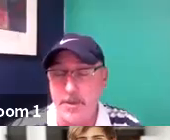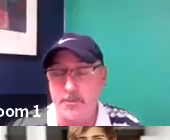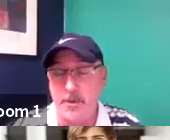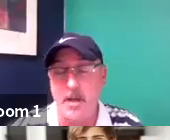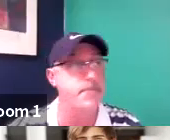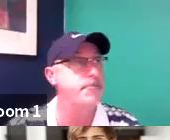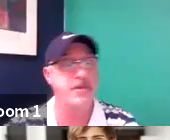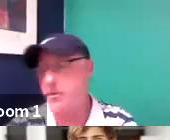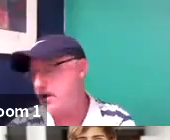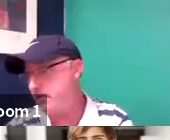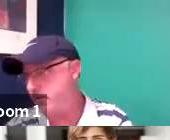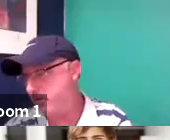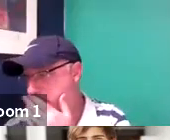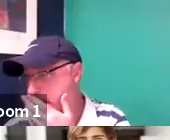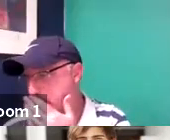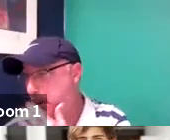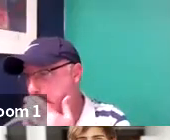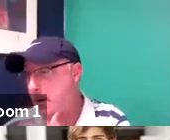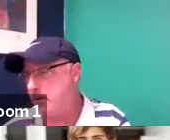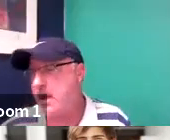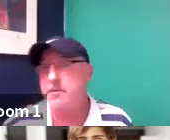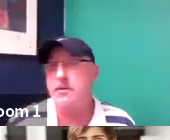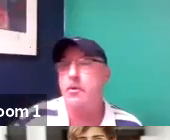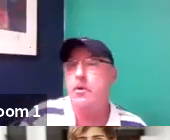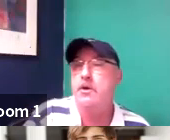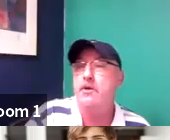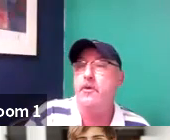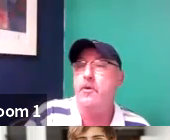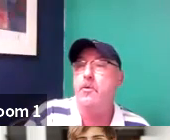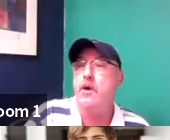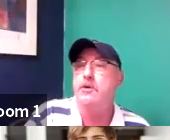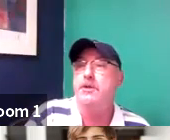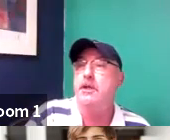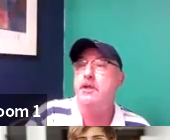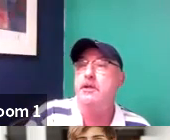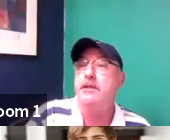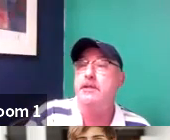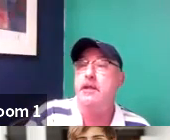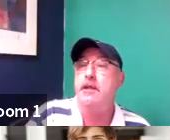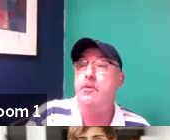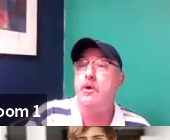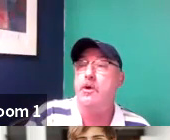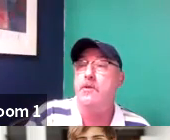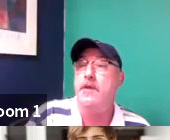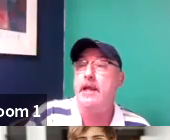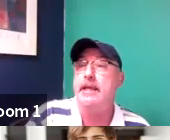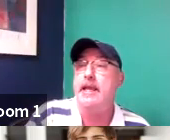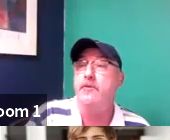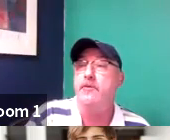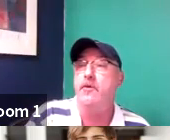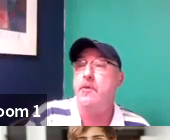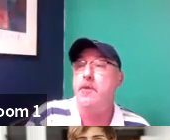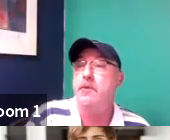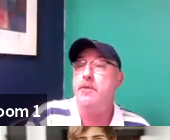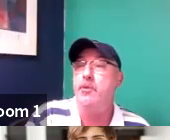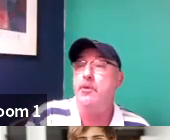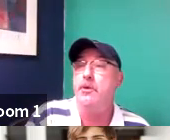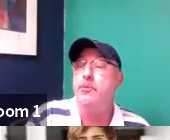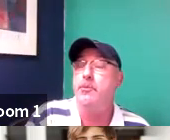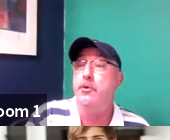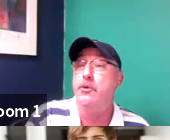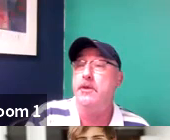best practices protocol document that we're working on. So we're actually going to get together and work on that again. So that might be good